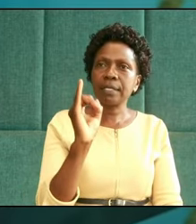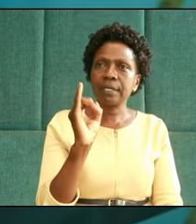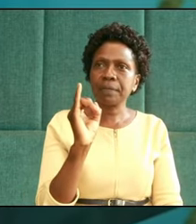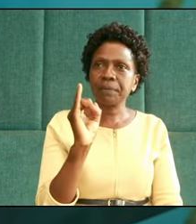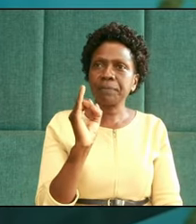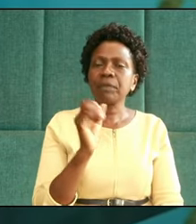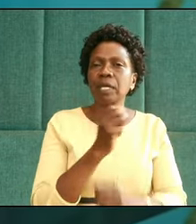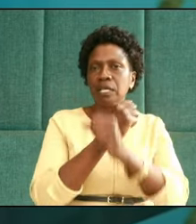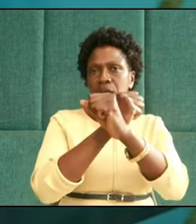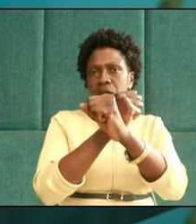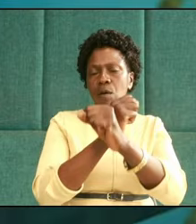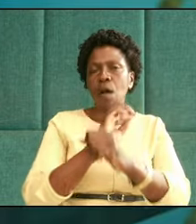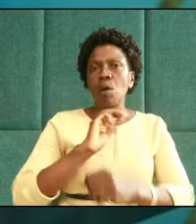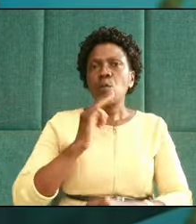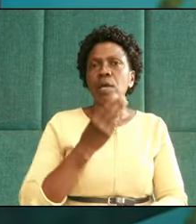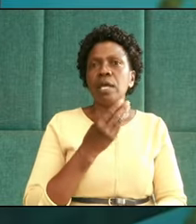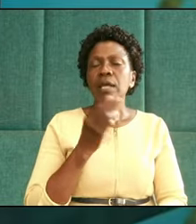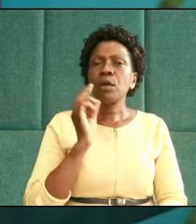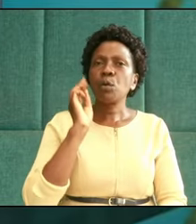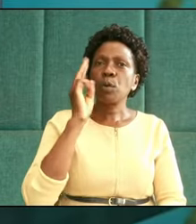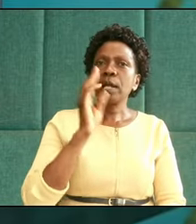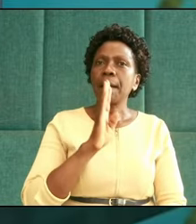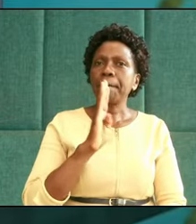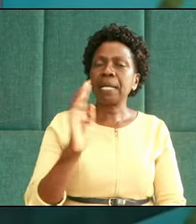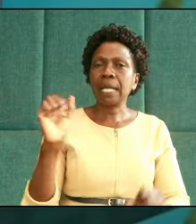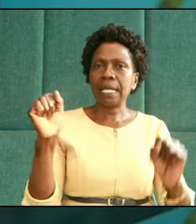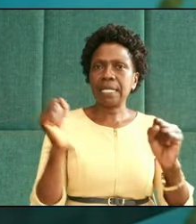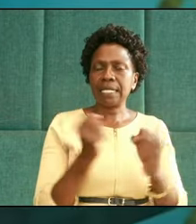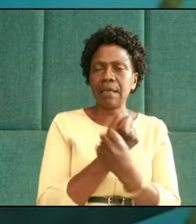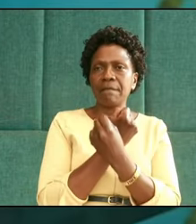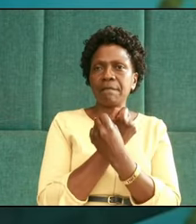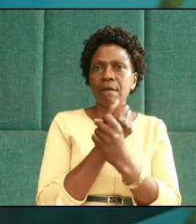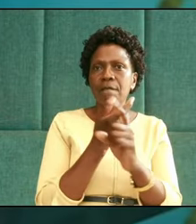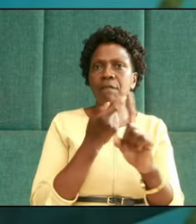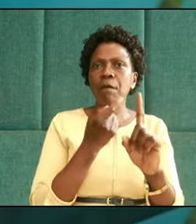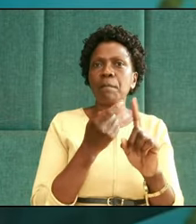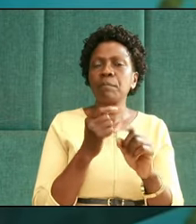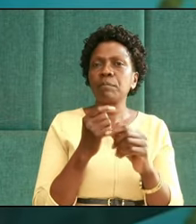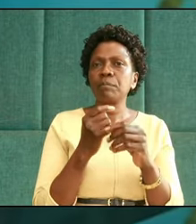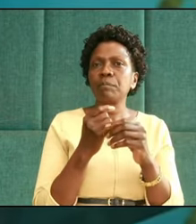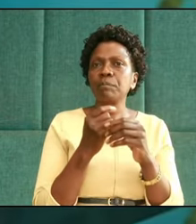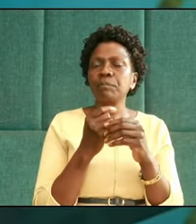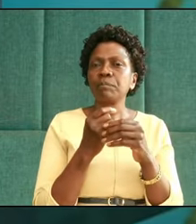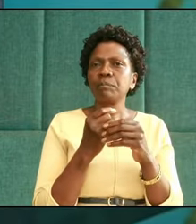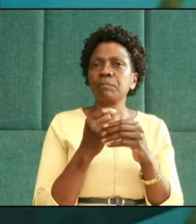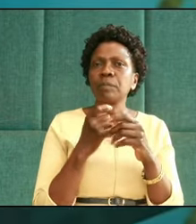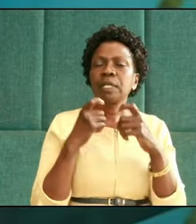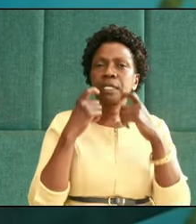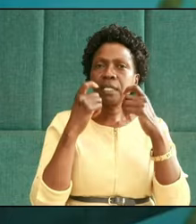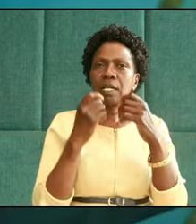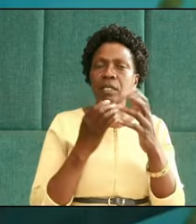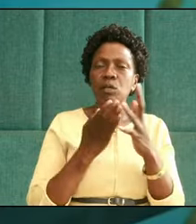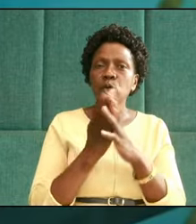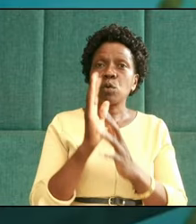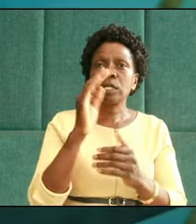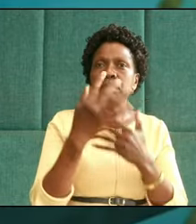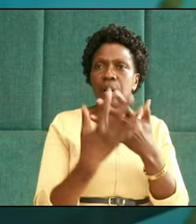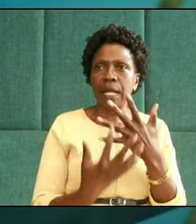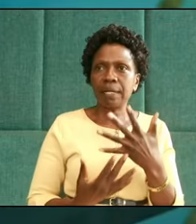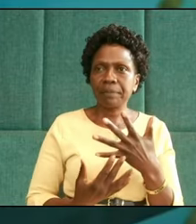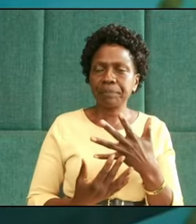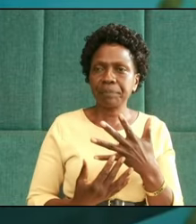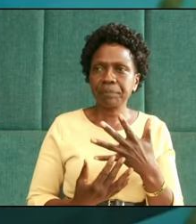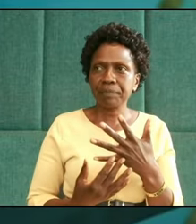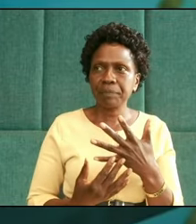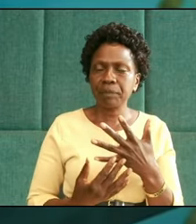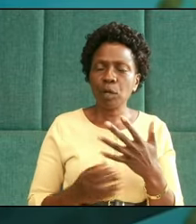We shall be saved from the wrath through him on the judgment day. And